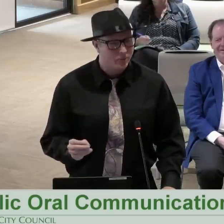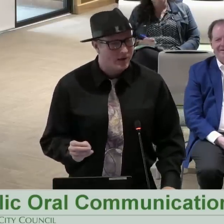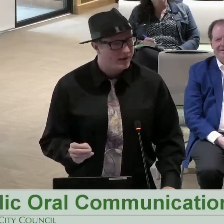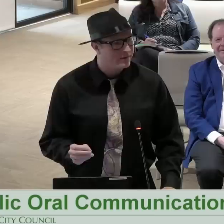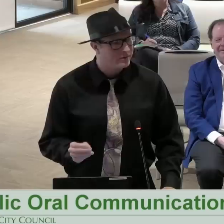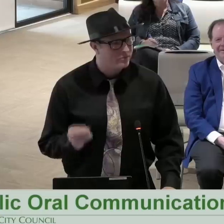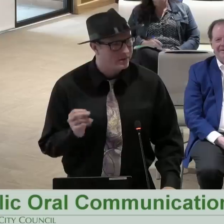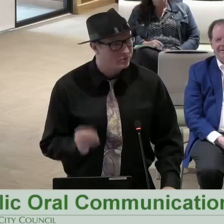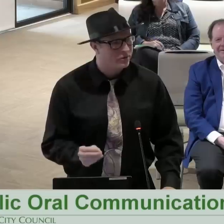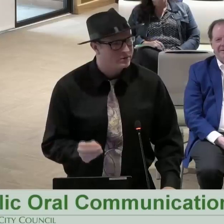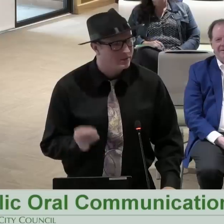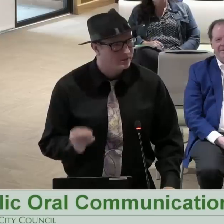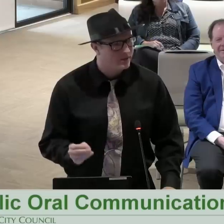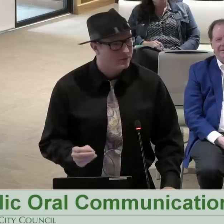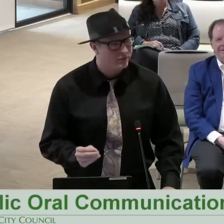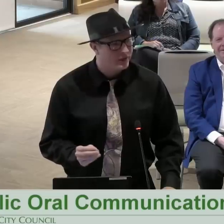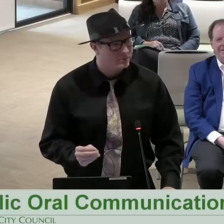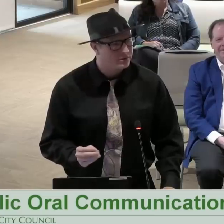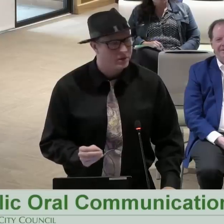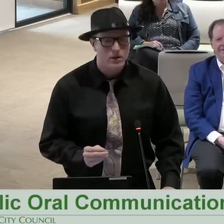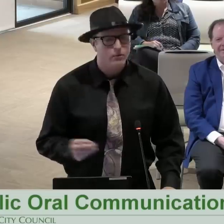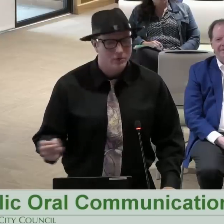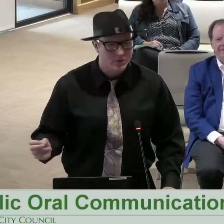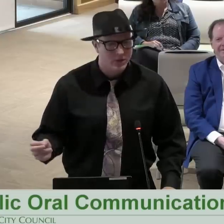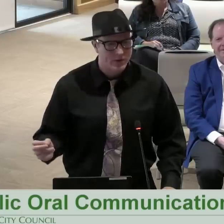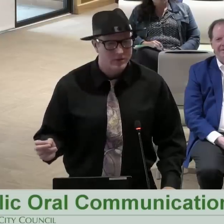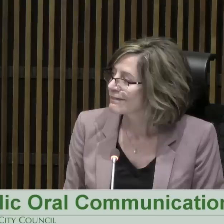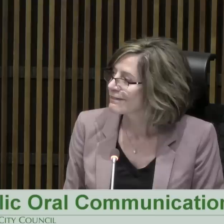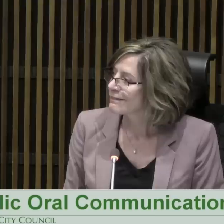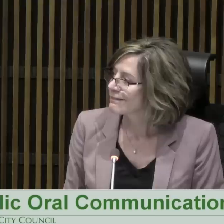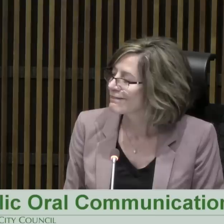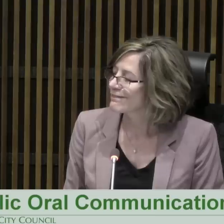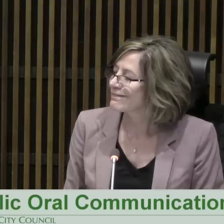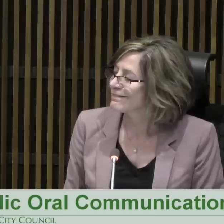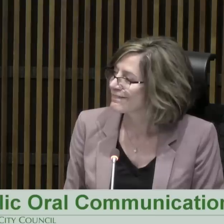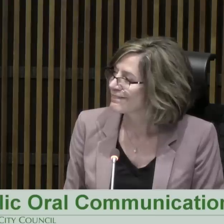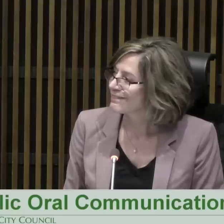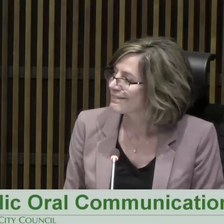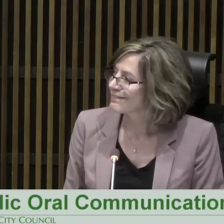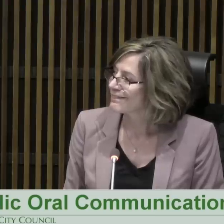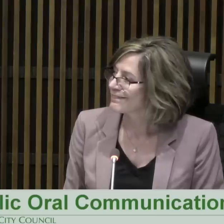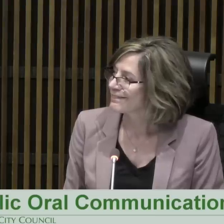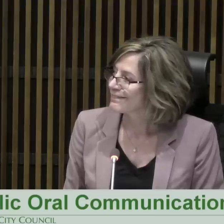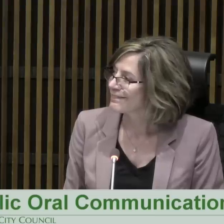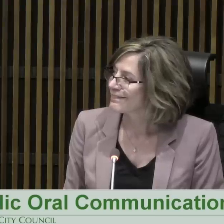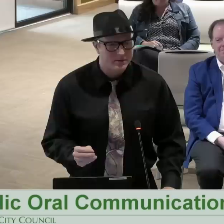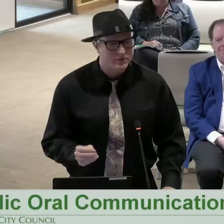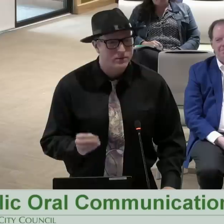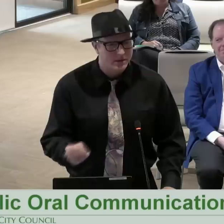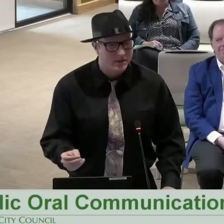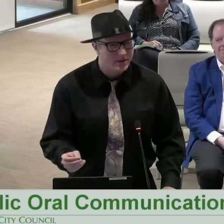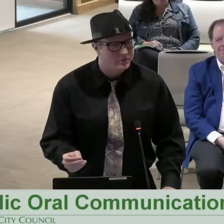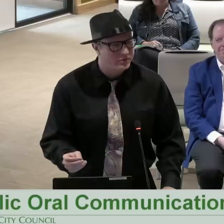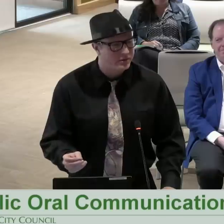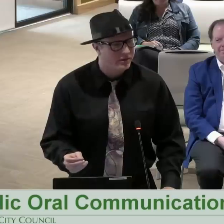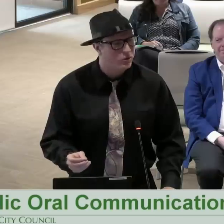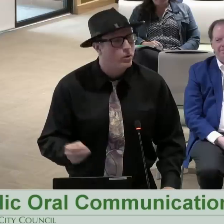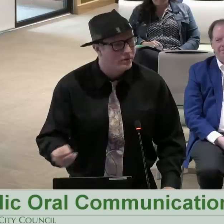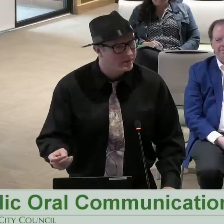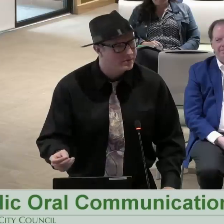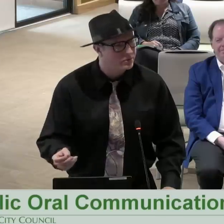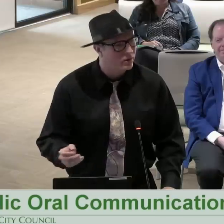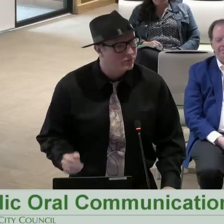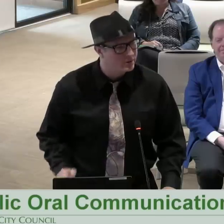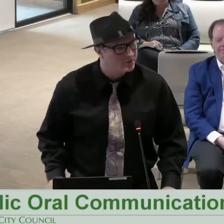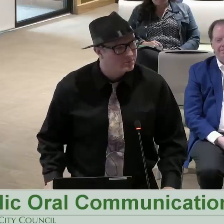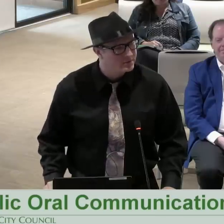cultivating a brand that has been trusted and loved by families for generations. And with that trust, we've been subtly inserting